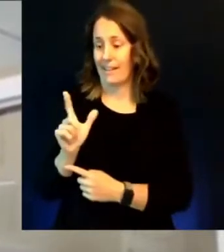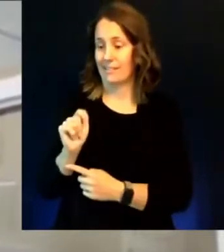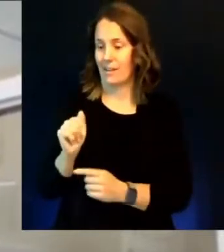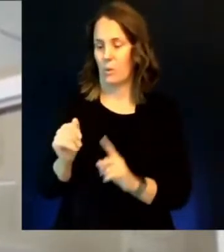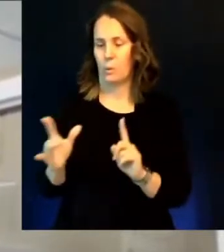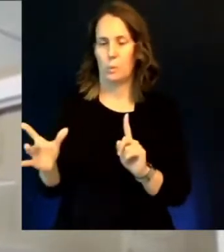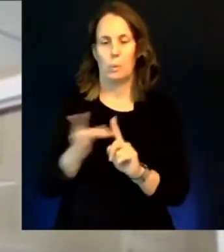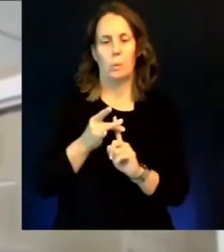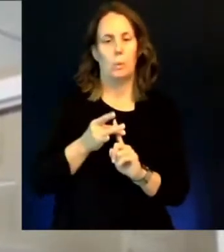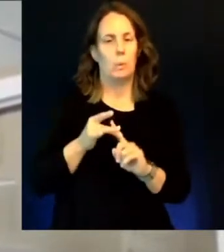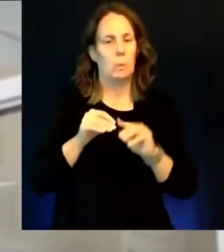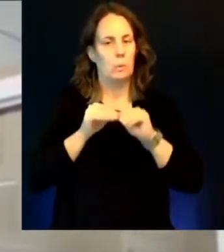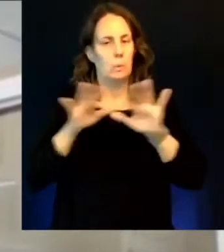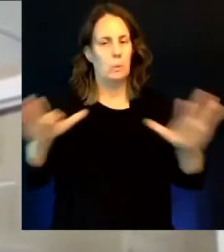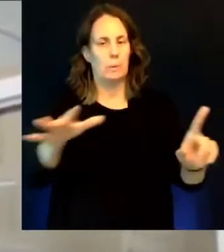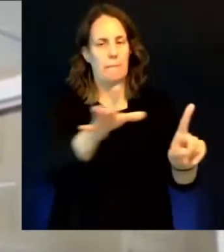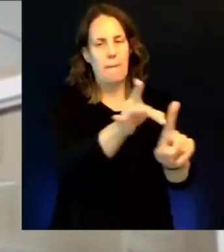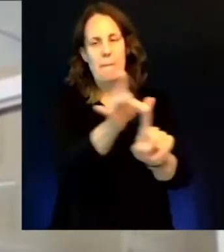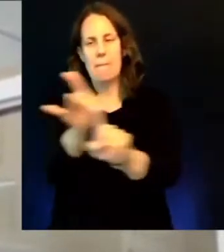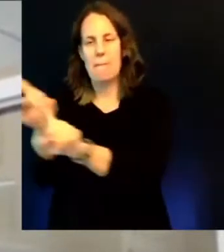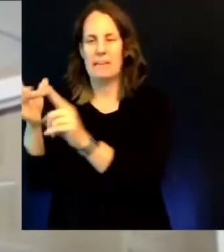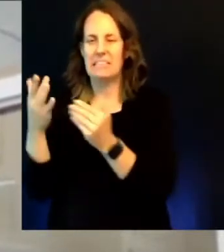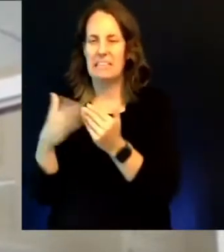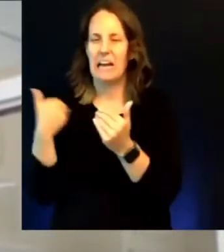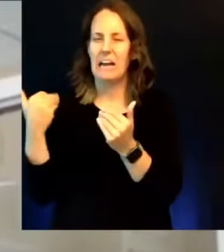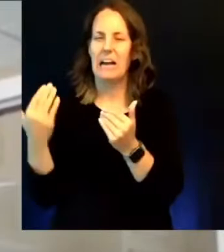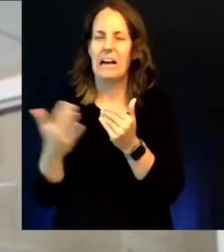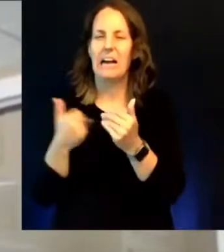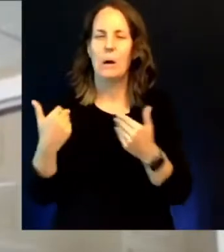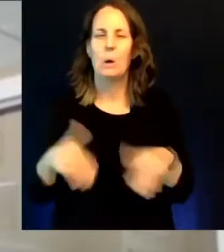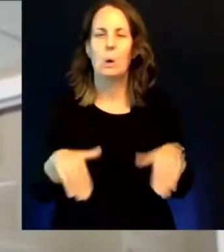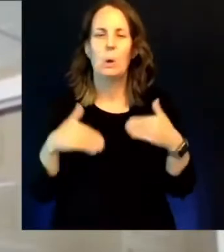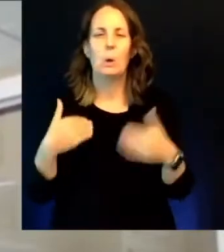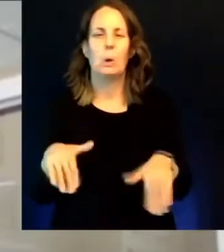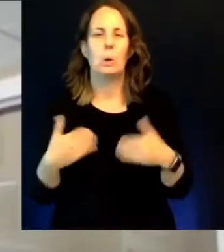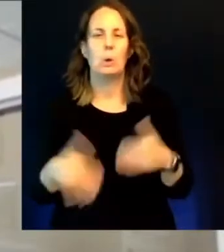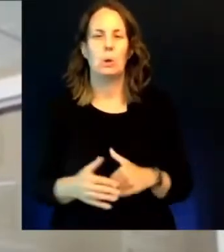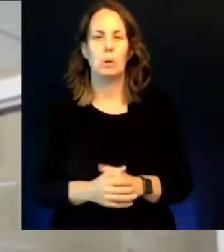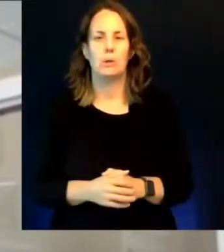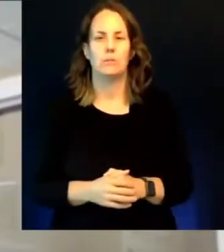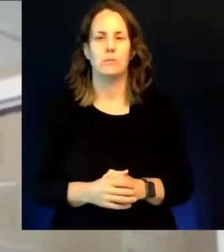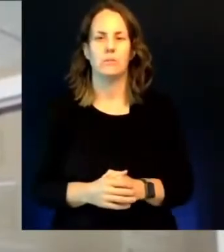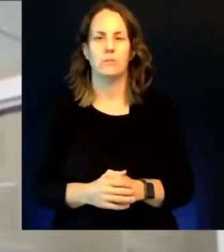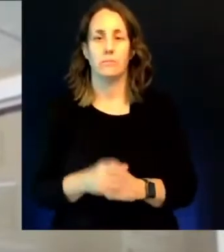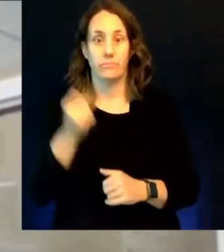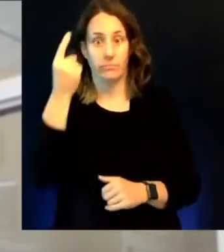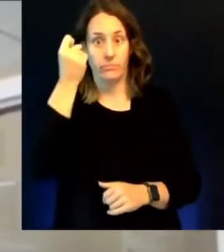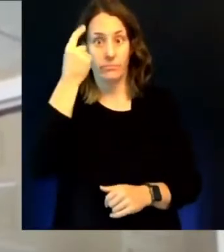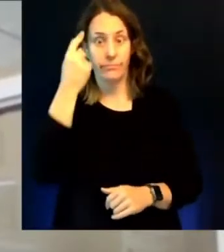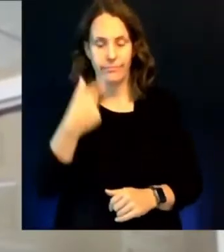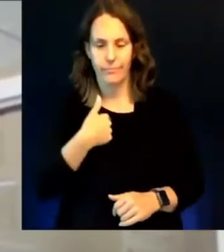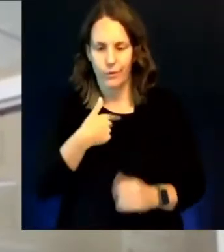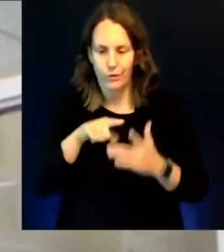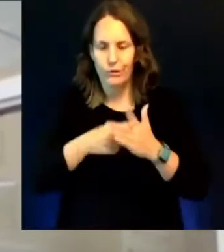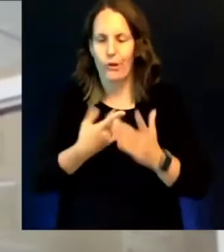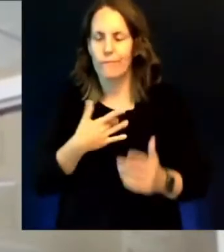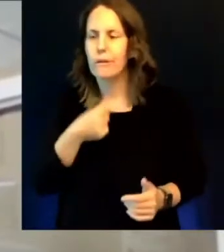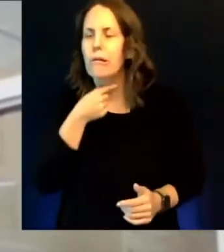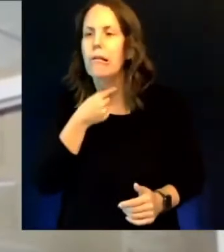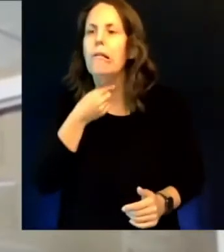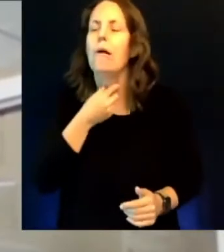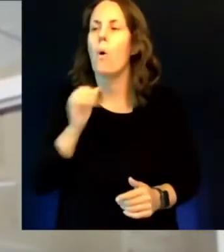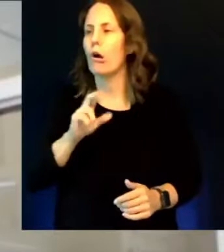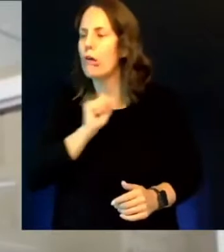or if in the absence of any symptoms. So every statistic we've ever had about cases